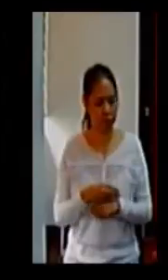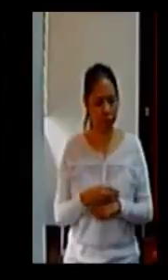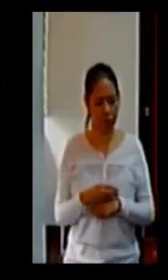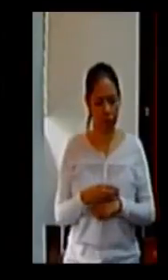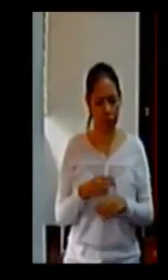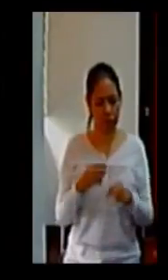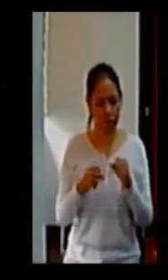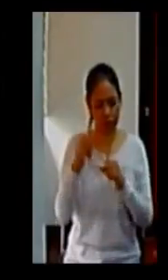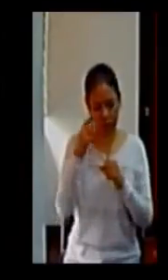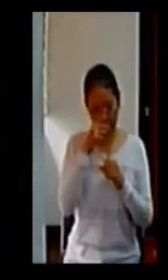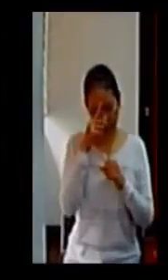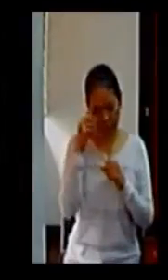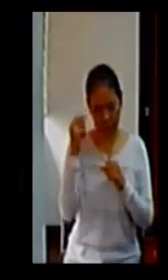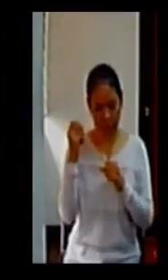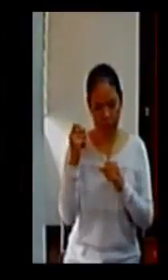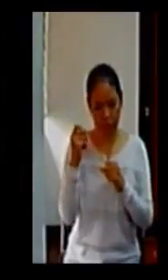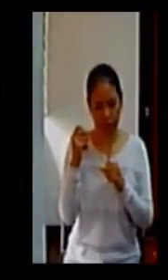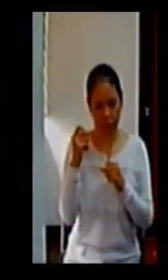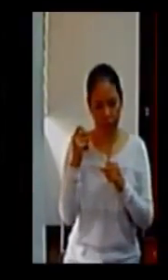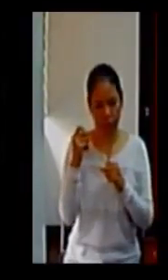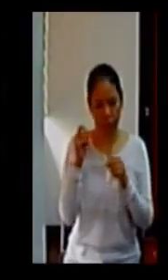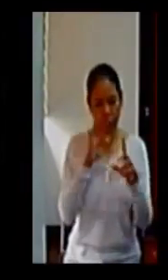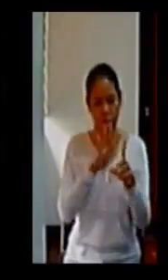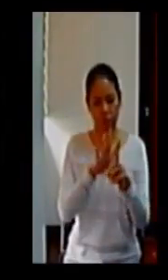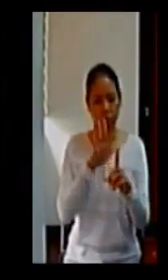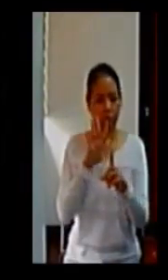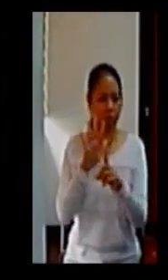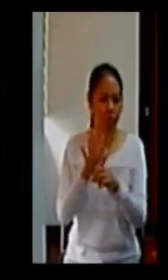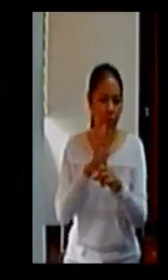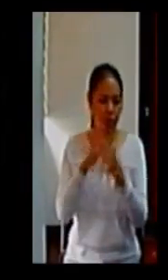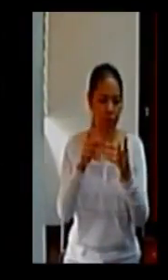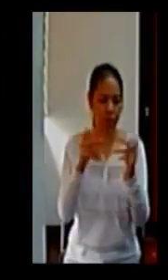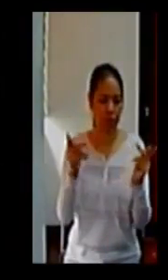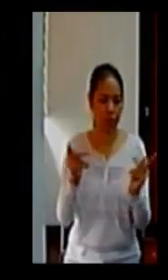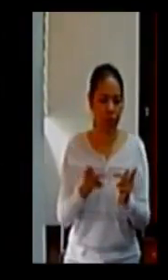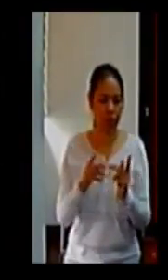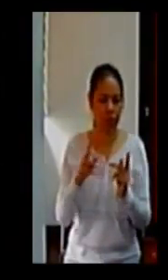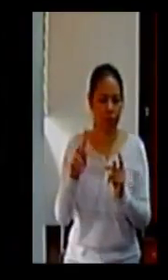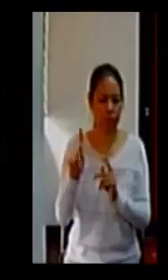yung place namin as a tourism industry,